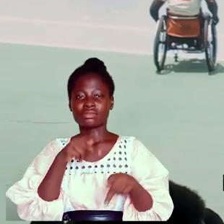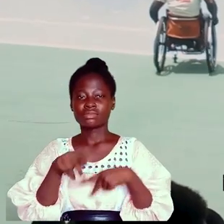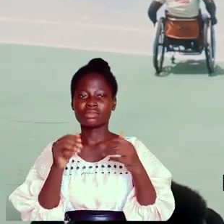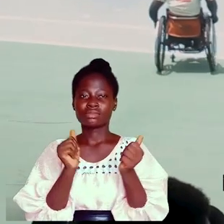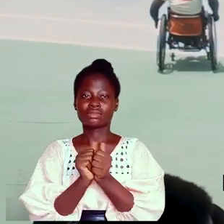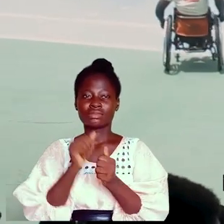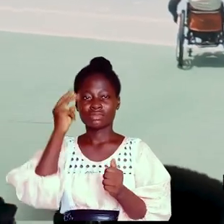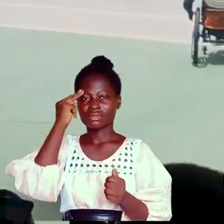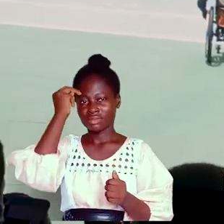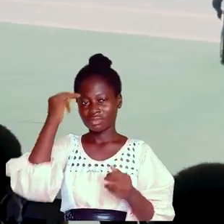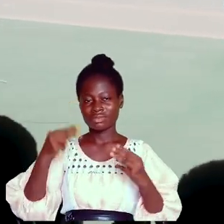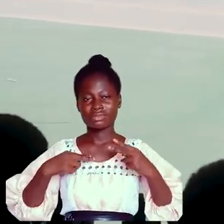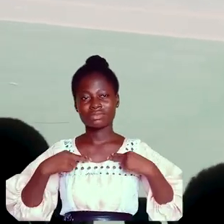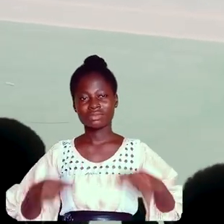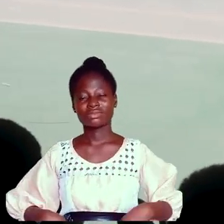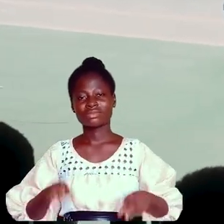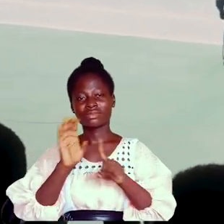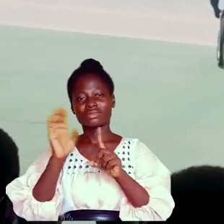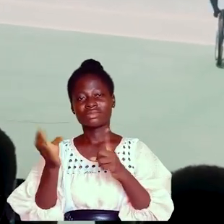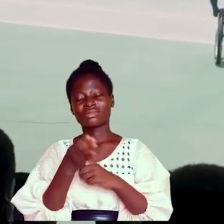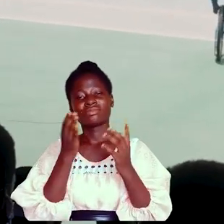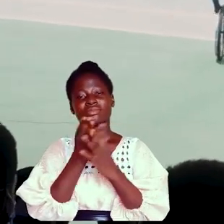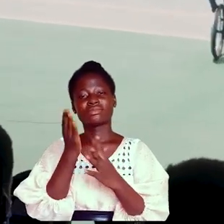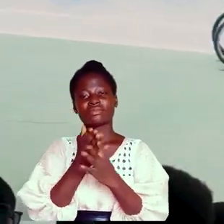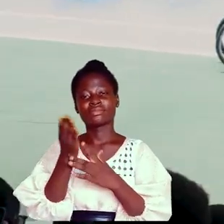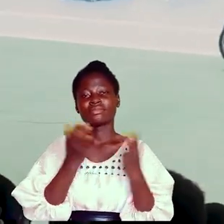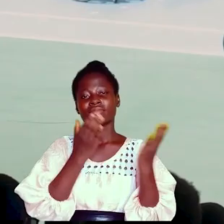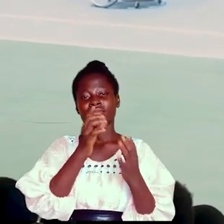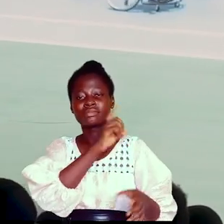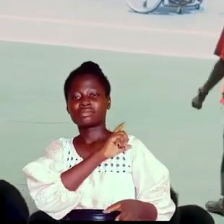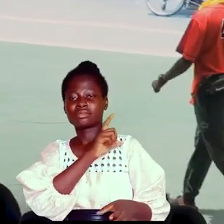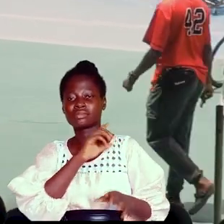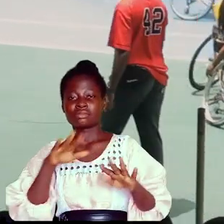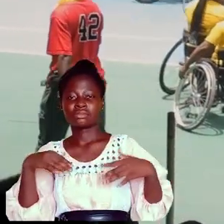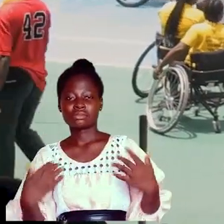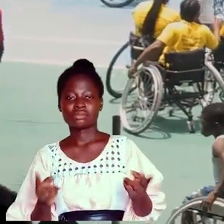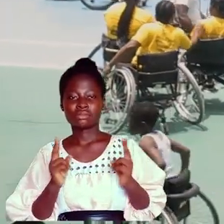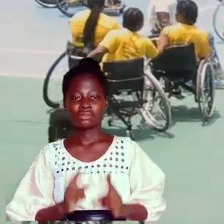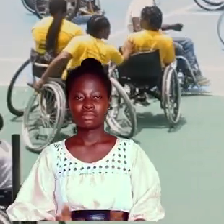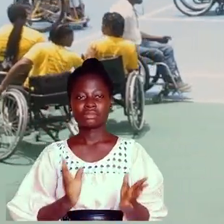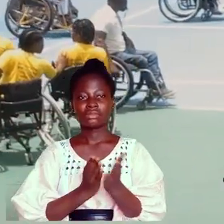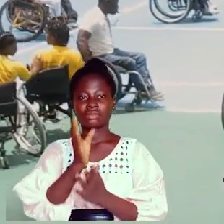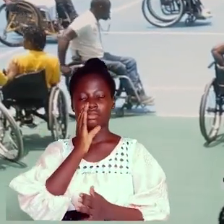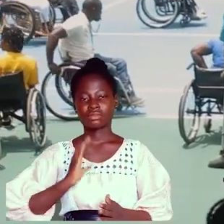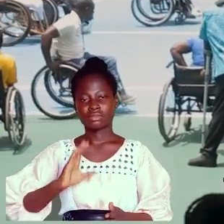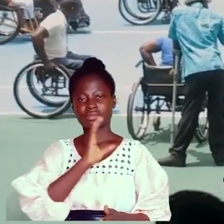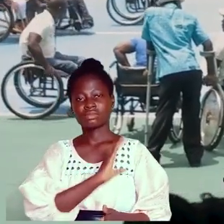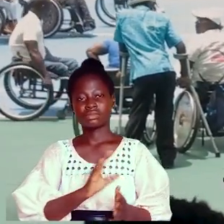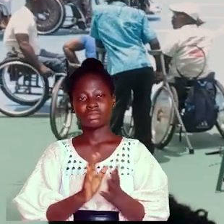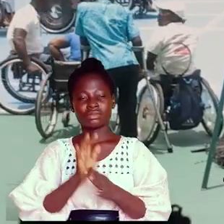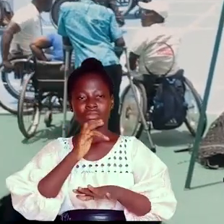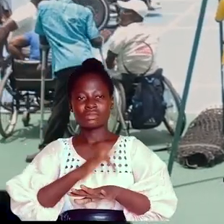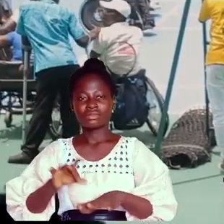with mental health conditions, are accessing the services of the police or the Human Rights Commission. This lack